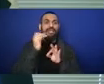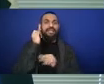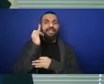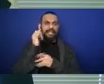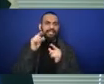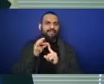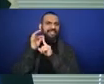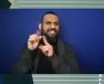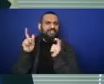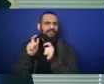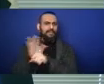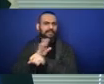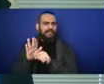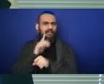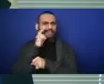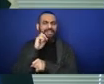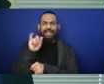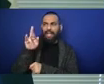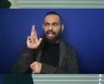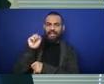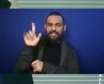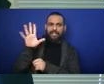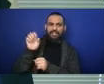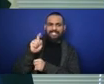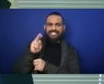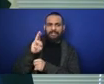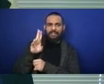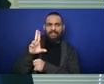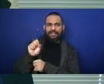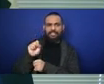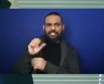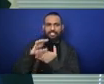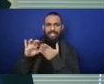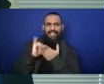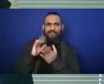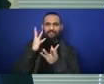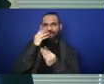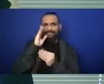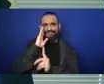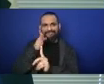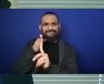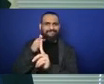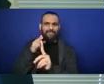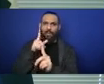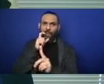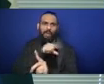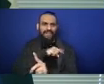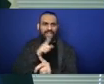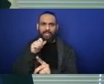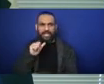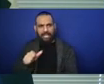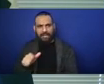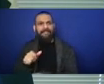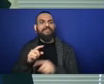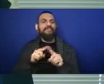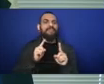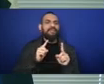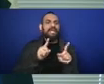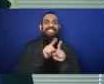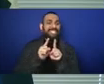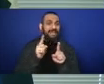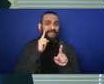was negotiated down by the Senate, and I advocated for no upper limit,